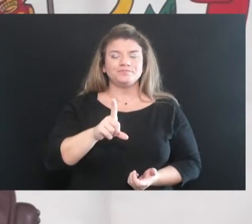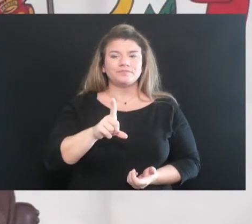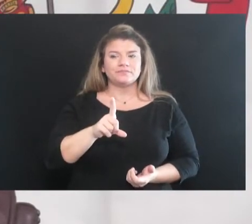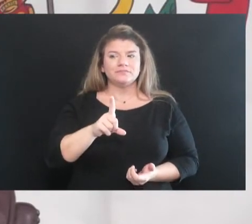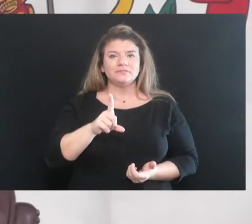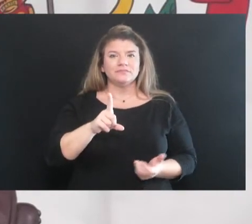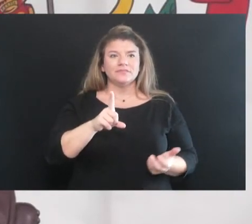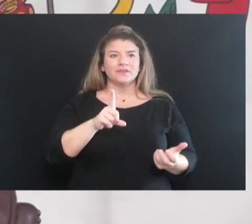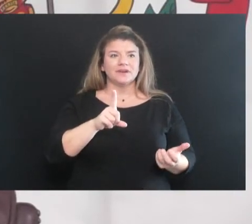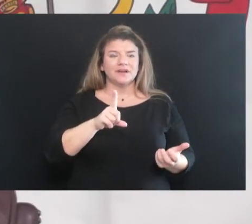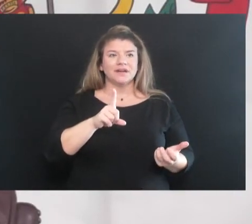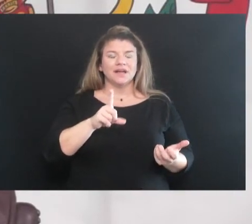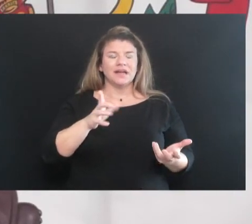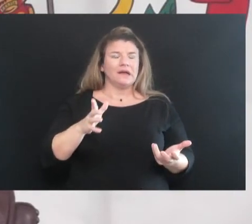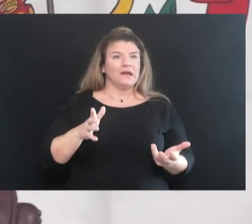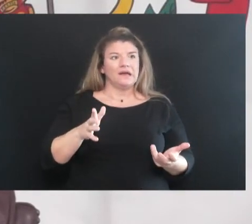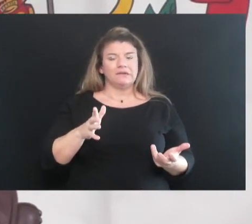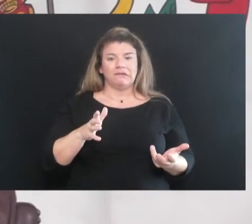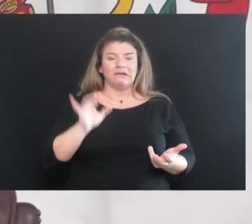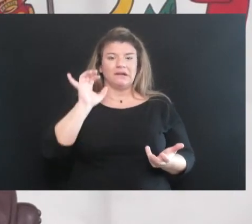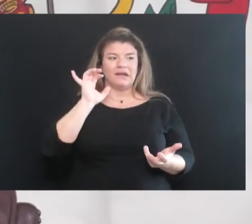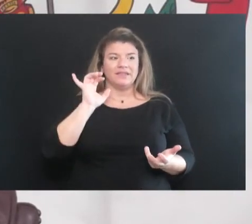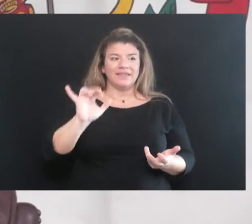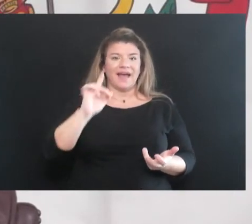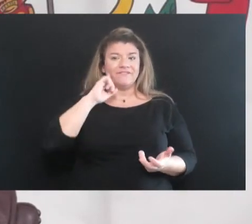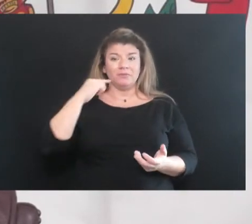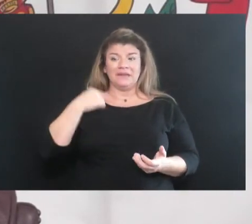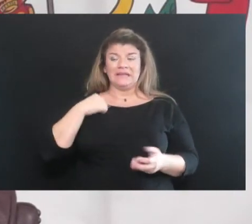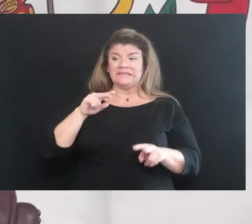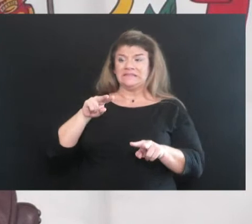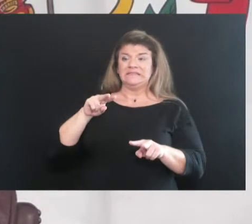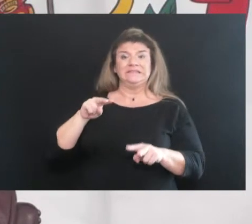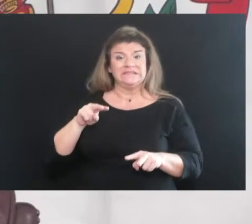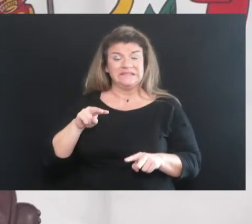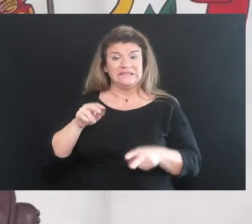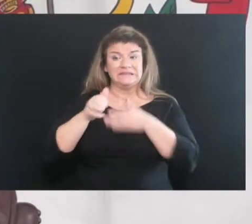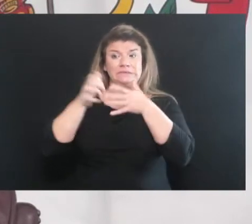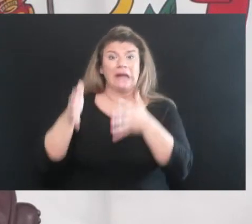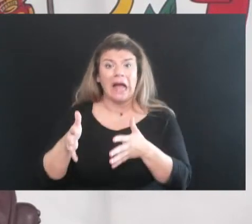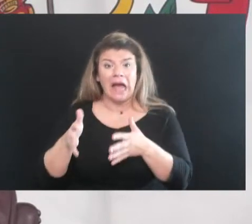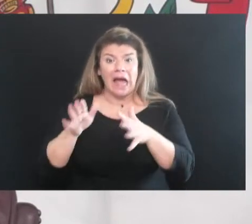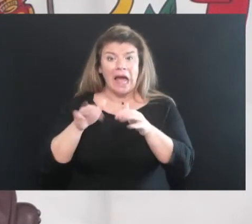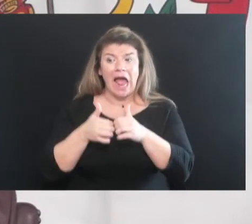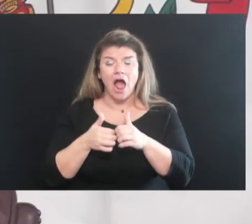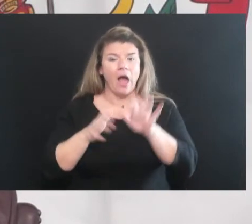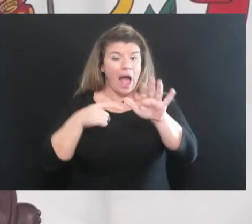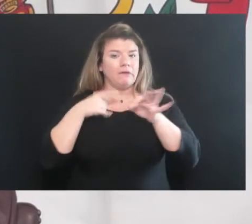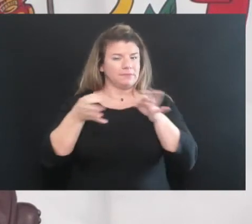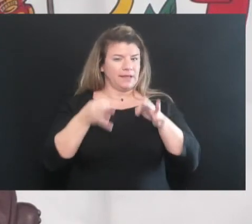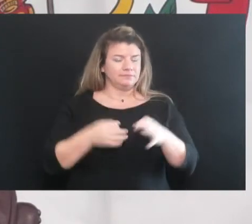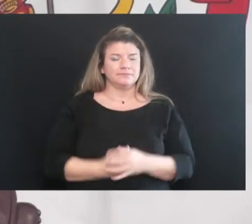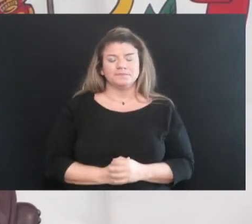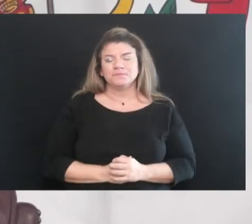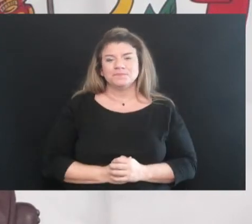is a driver to me in lots of different ways. And let me just explain.